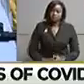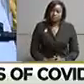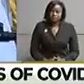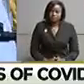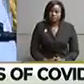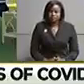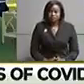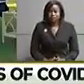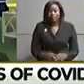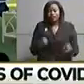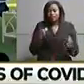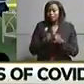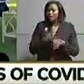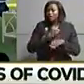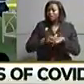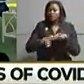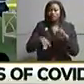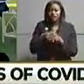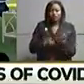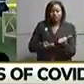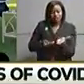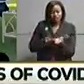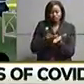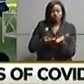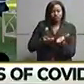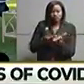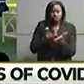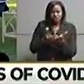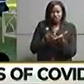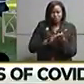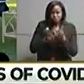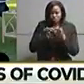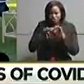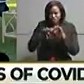They never fed him through the veins,